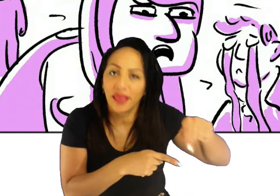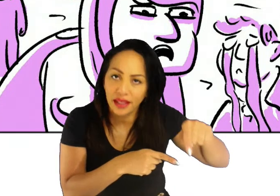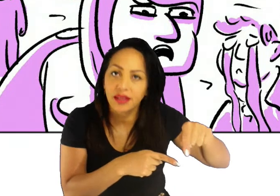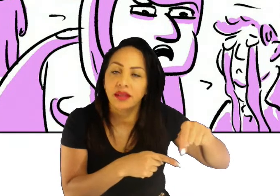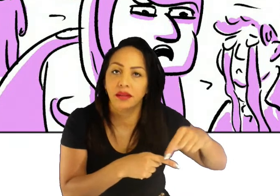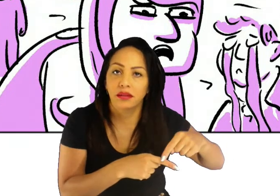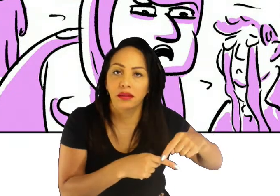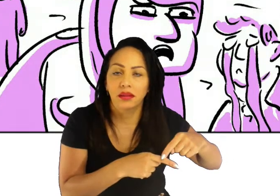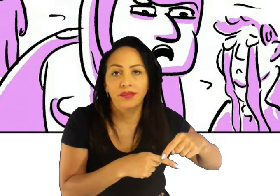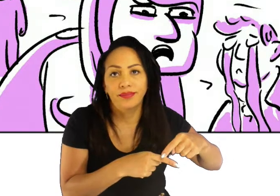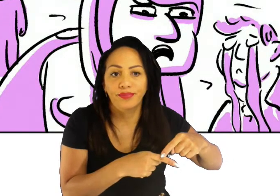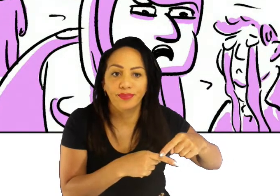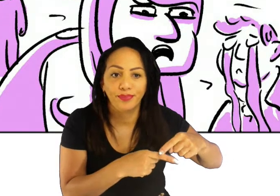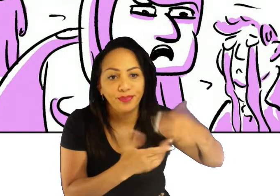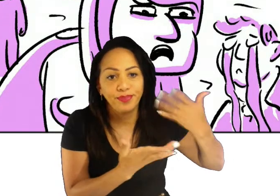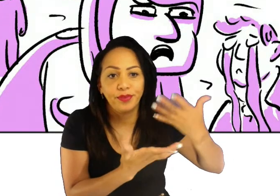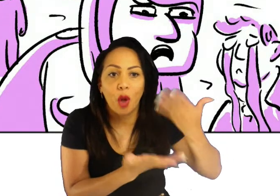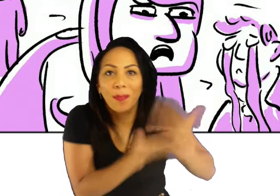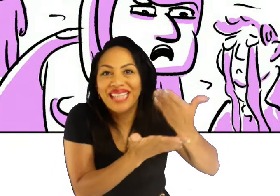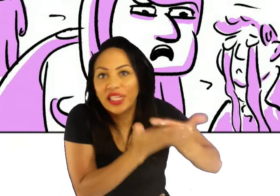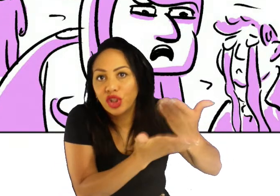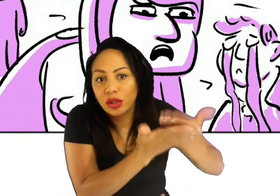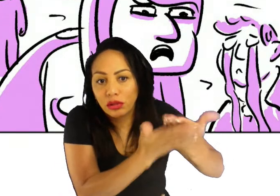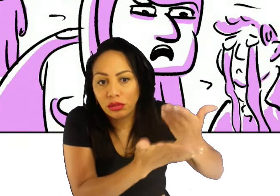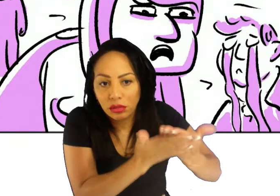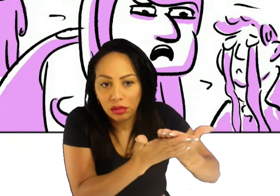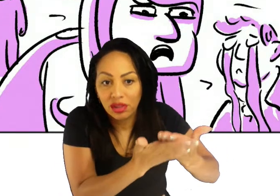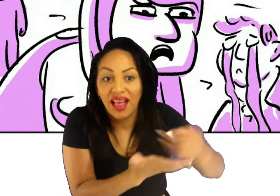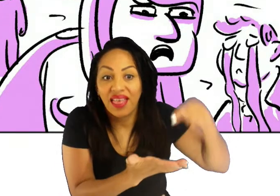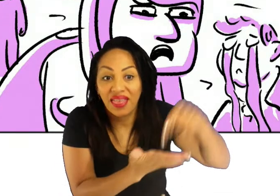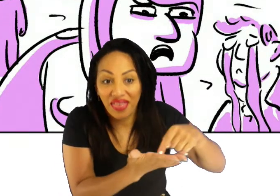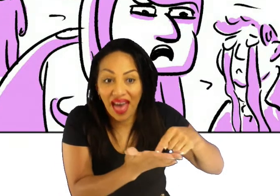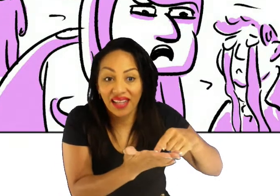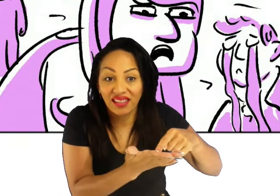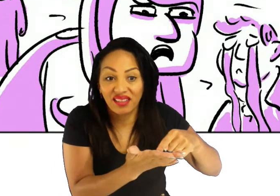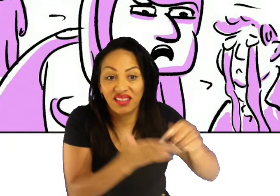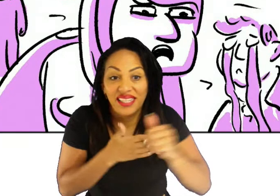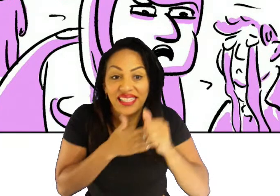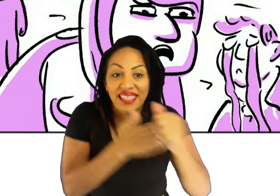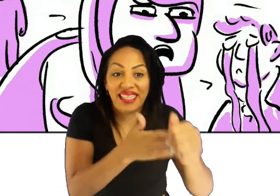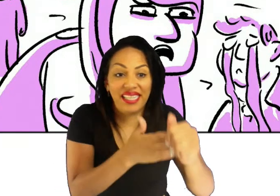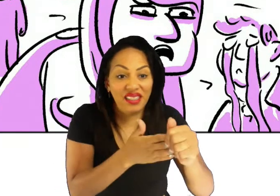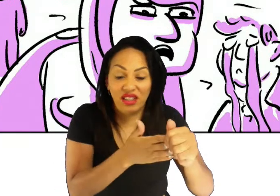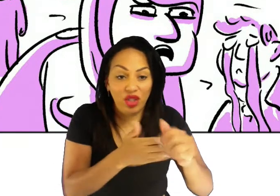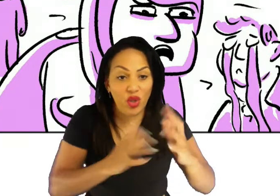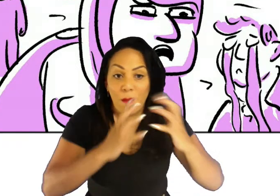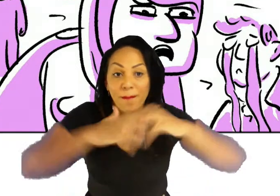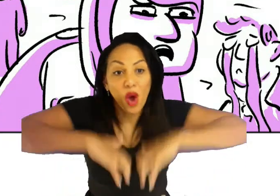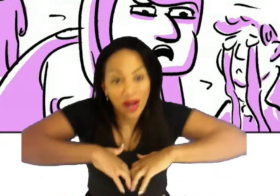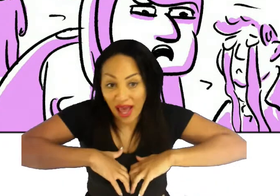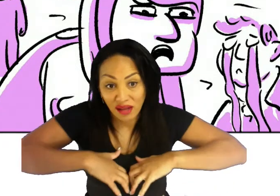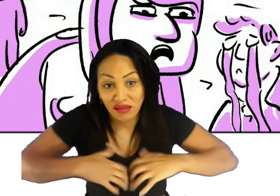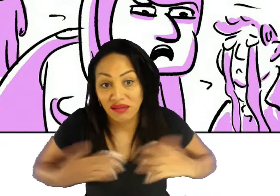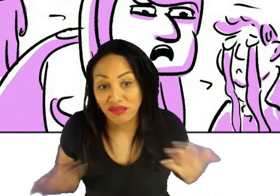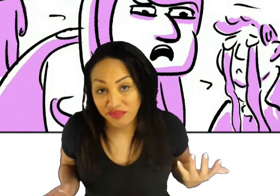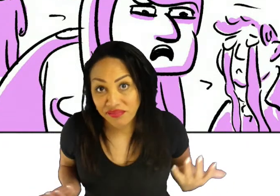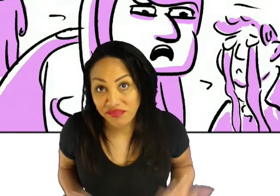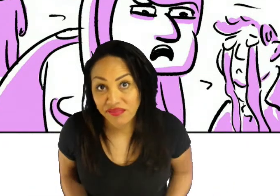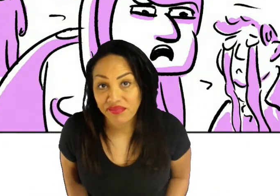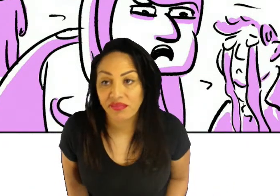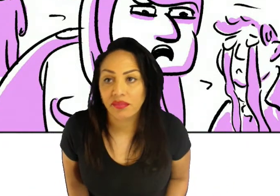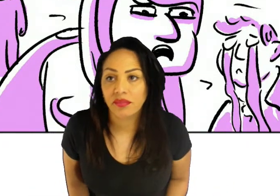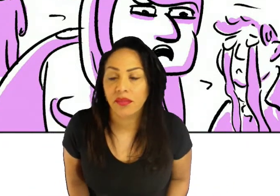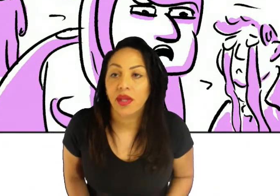yeah, it leads to a burning trash fire. We sometimes look at it and look at other sectors